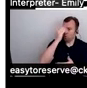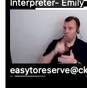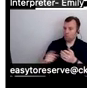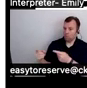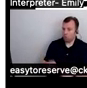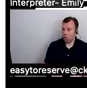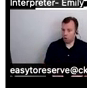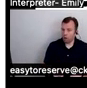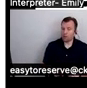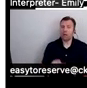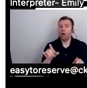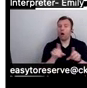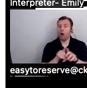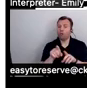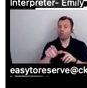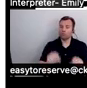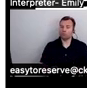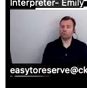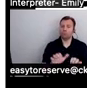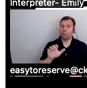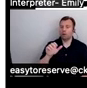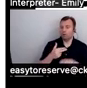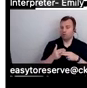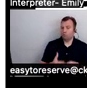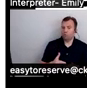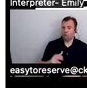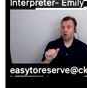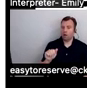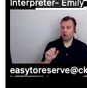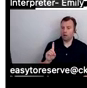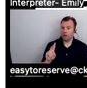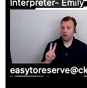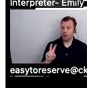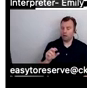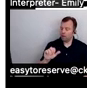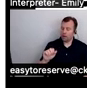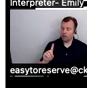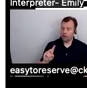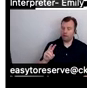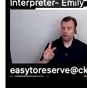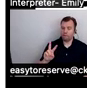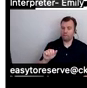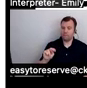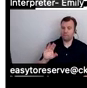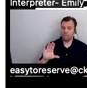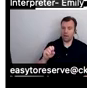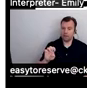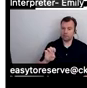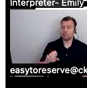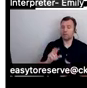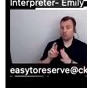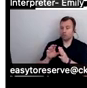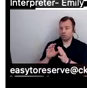And then you can also conduct an advanced search. So this particular link here will give you all the different NOFOs that